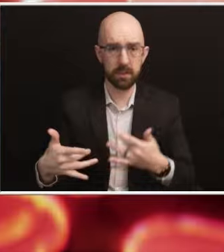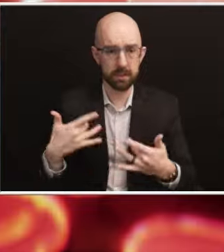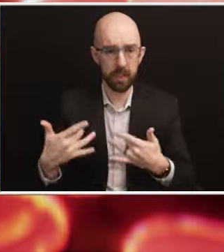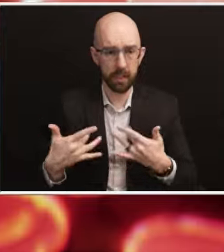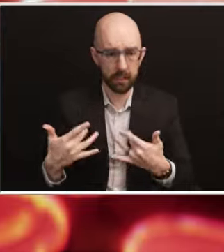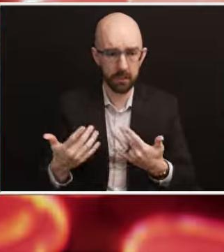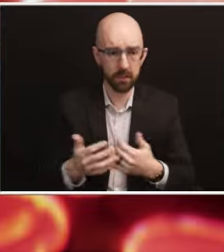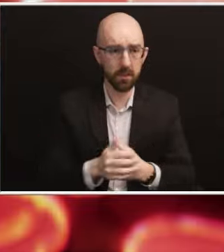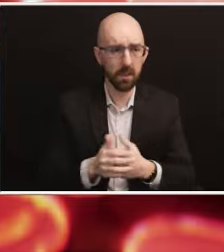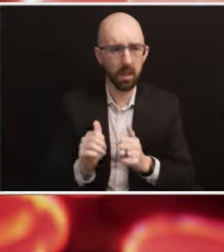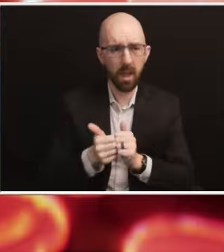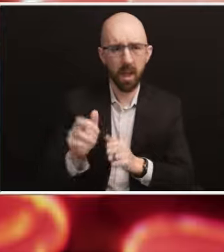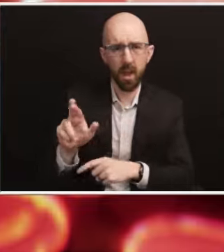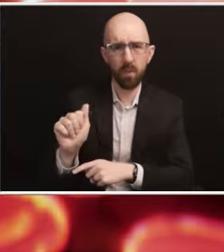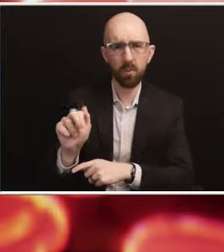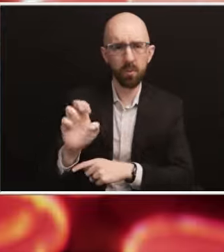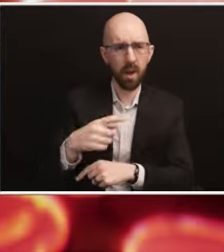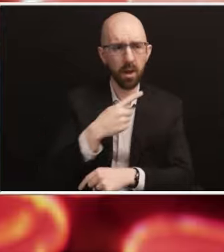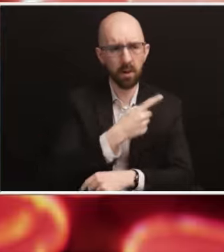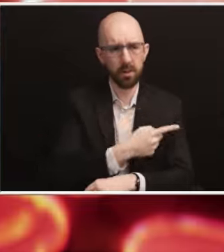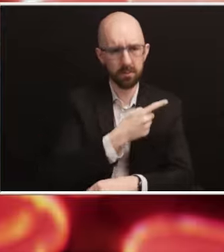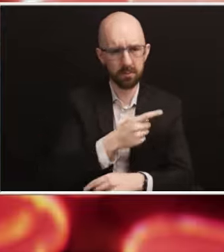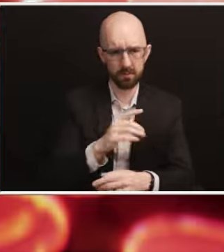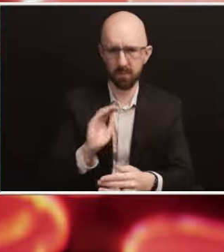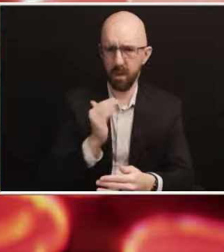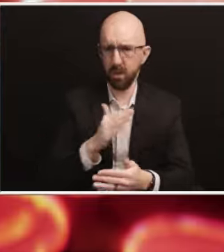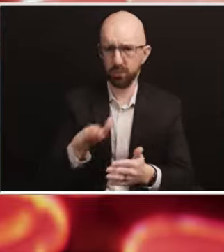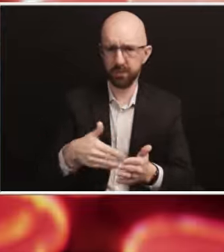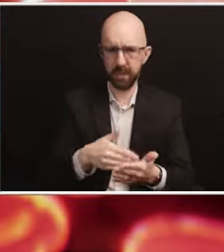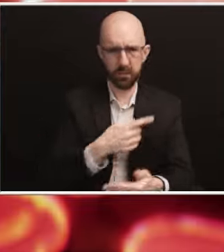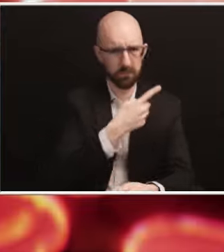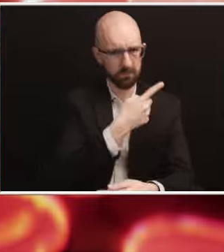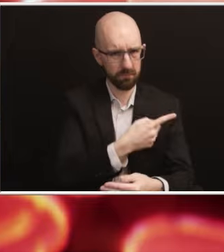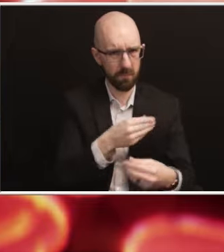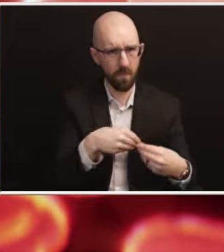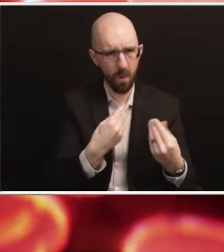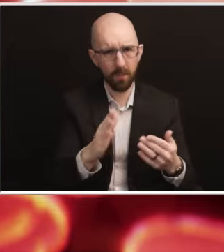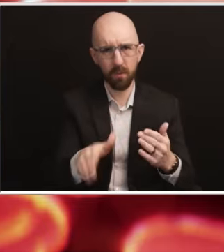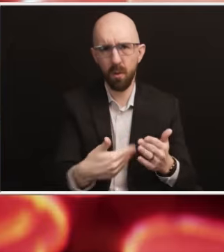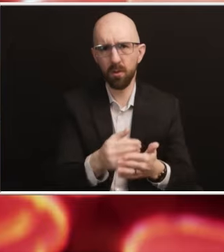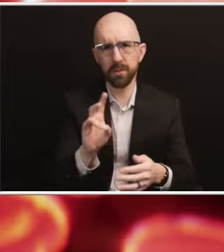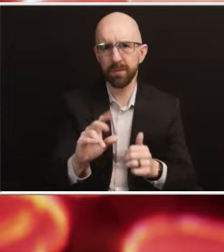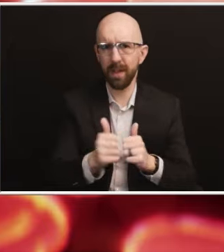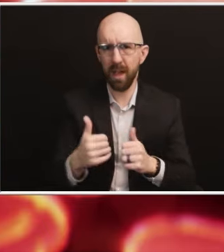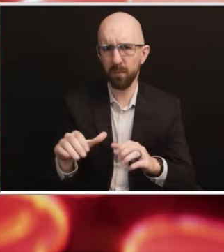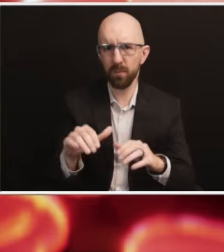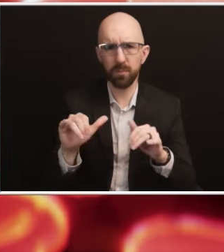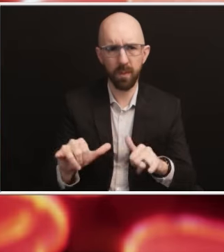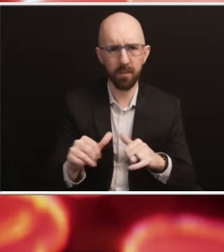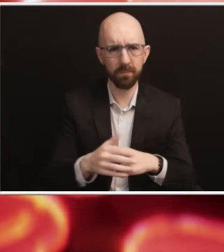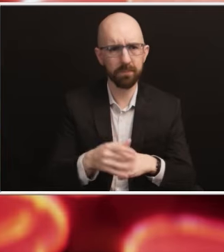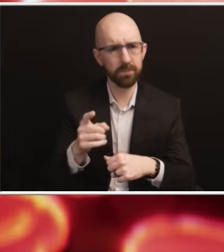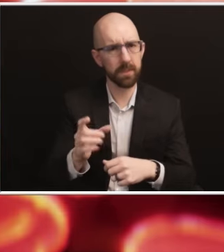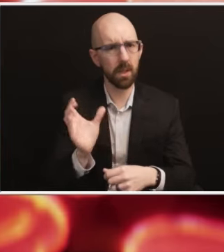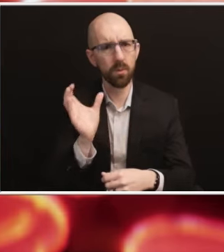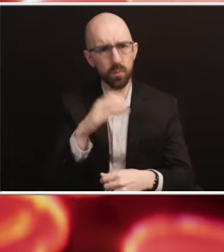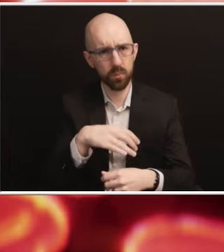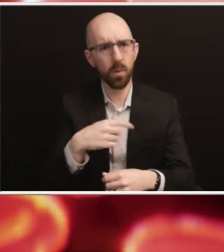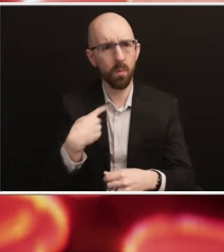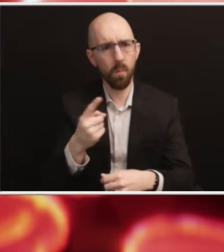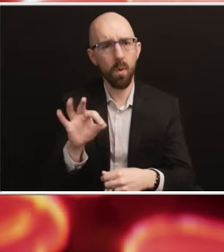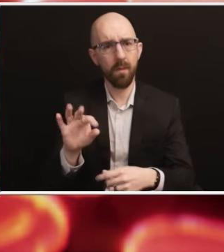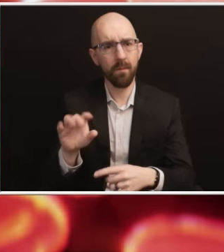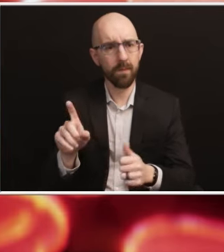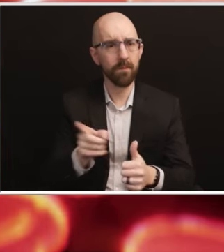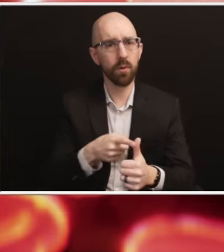rare is it for a cancer center like ours to be able to offer all 7? How do we do this? It's very unusual. So we were one of the first 14